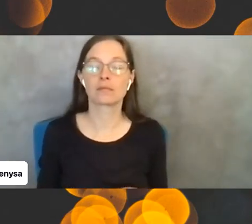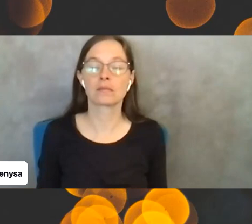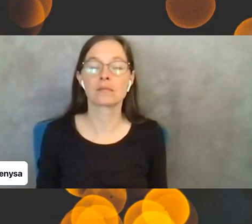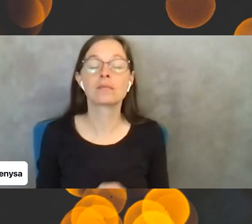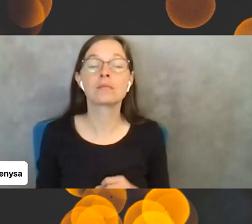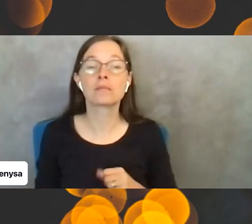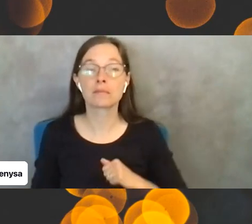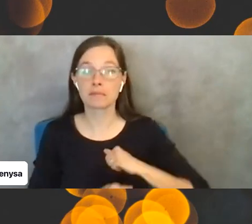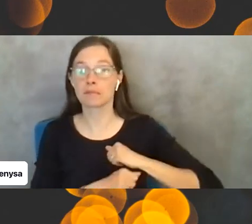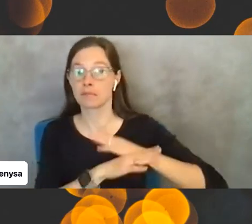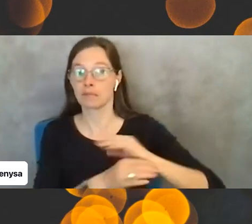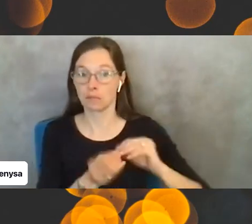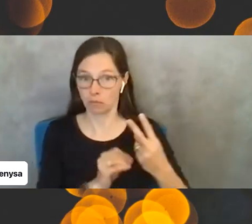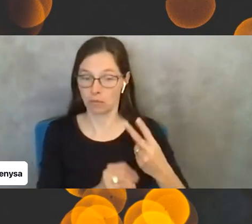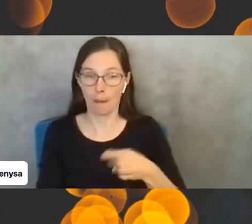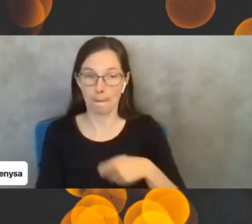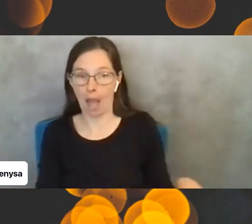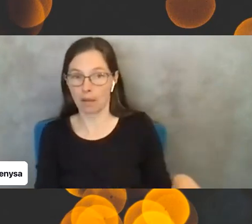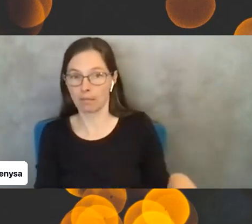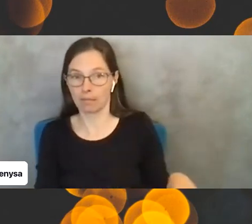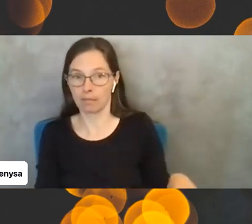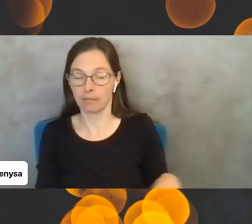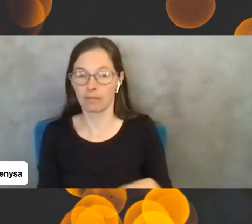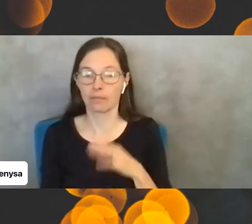2, whoop, bam.